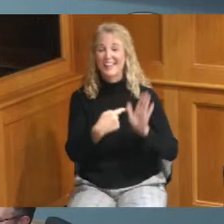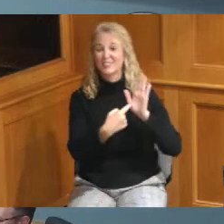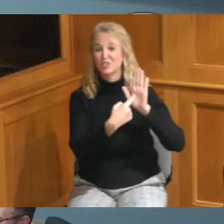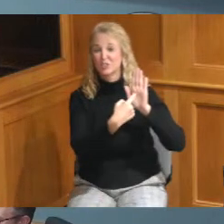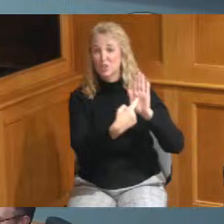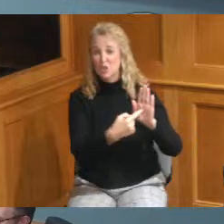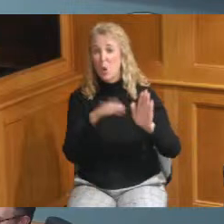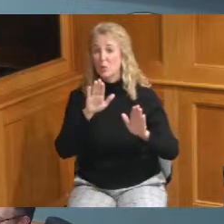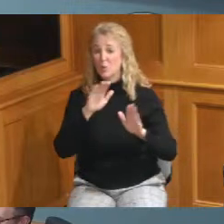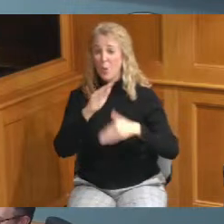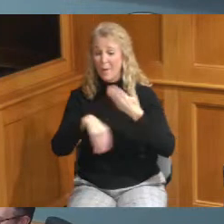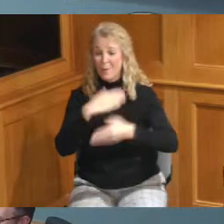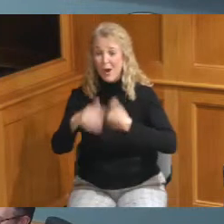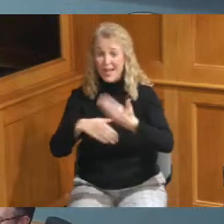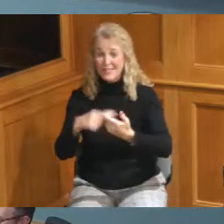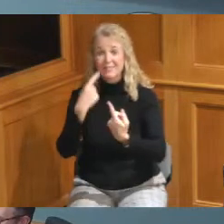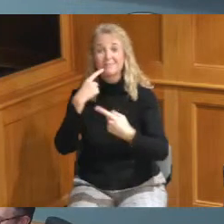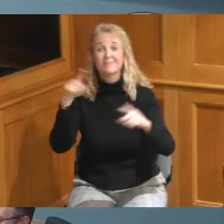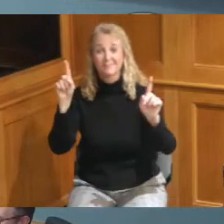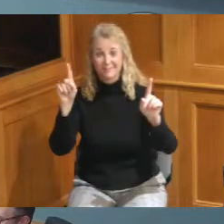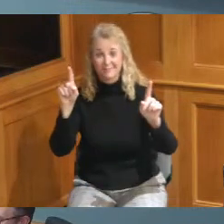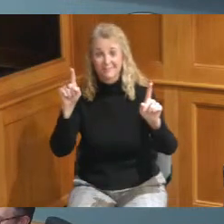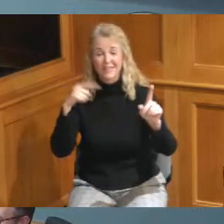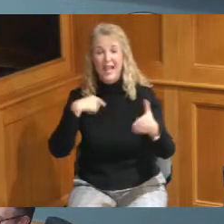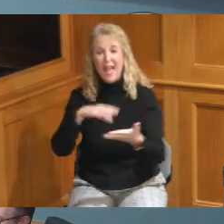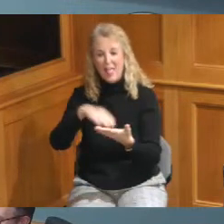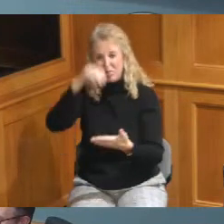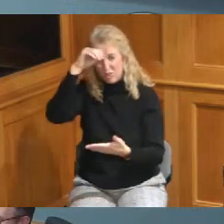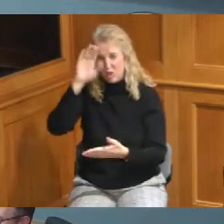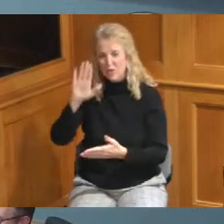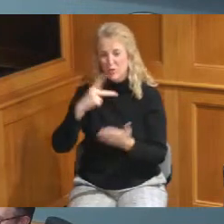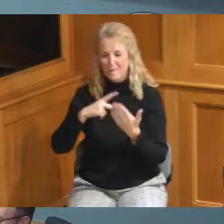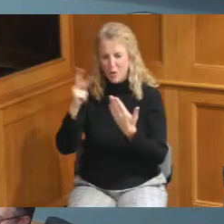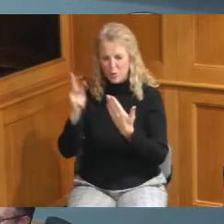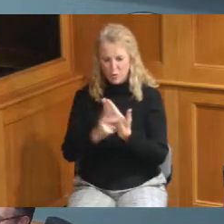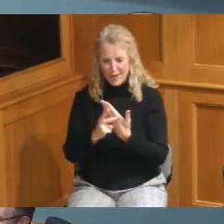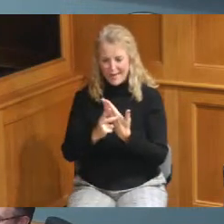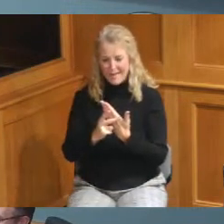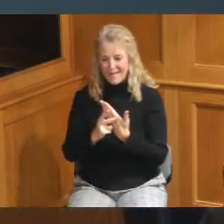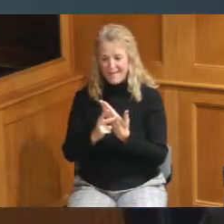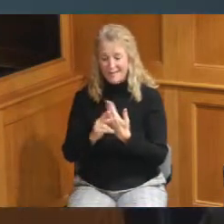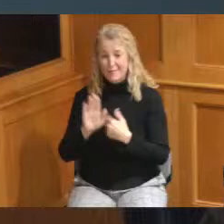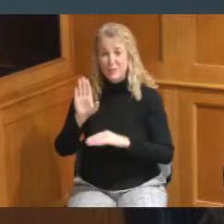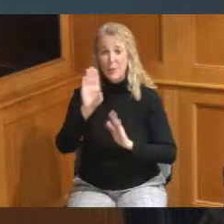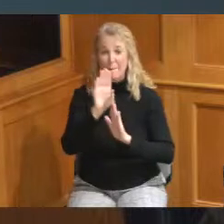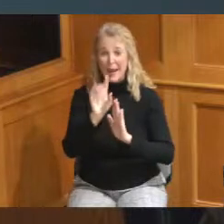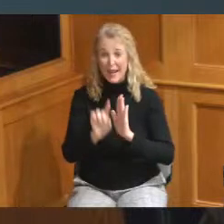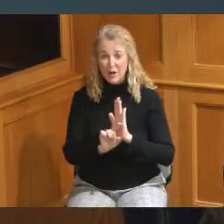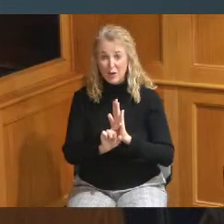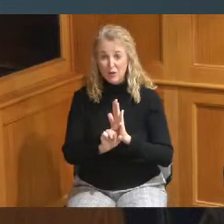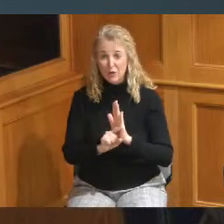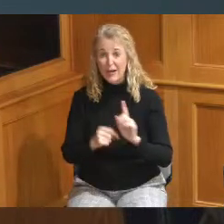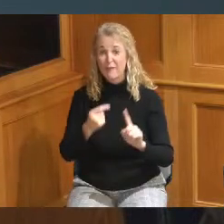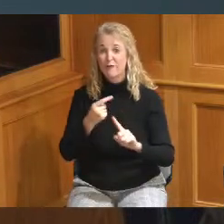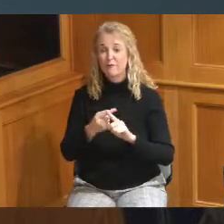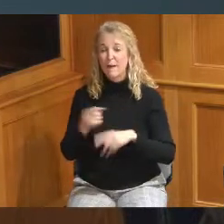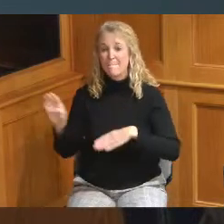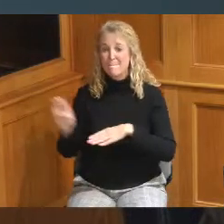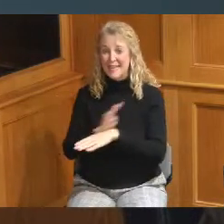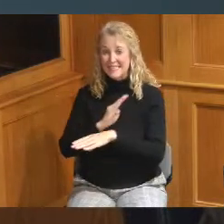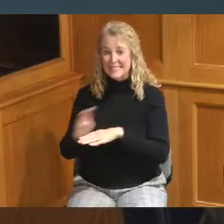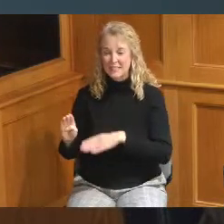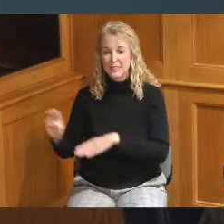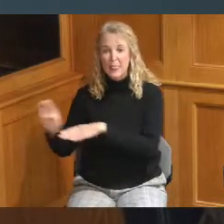process works. Found out about Candace's program and her background coming out of corporate America, left